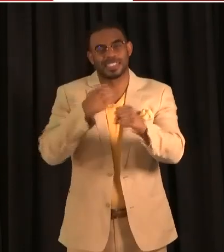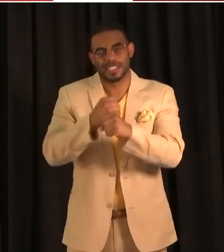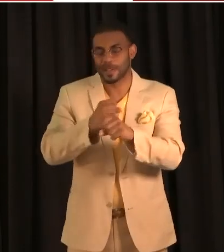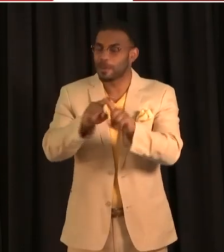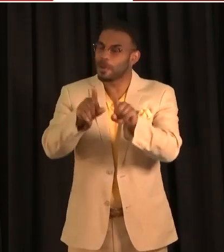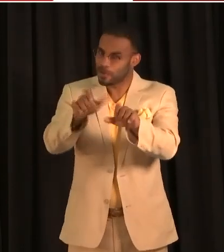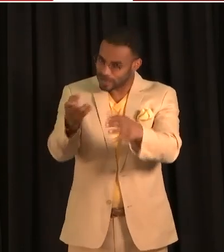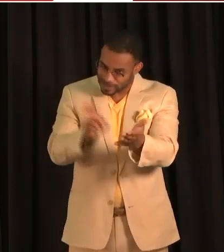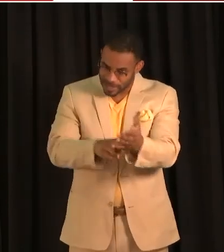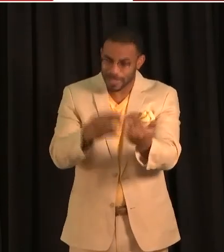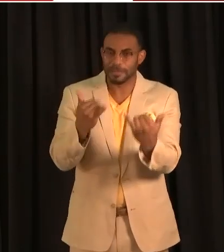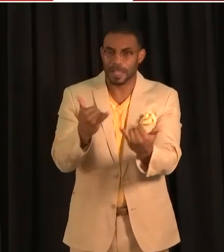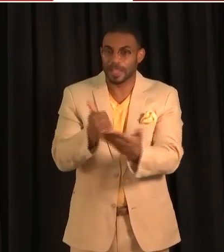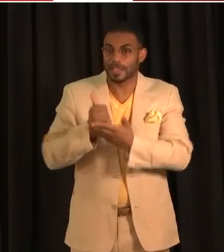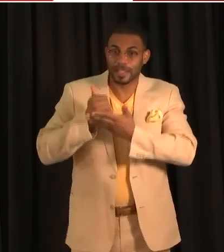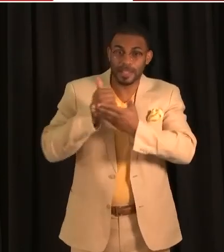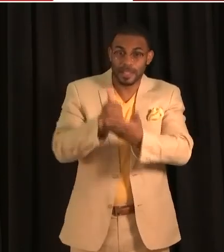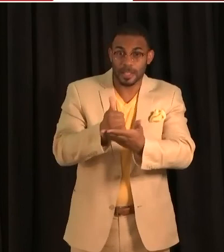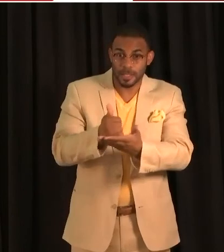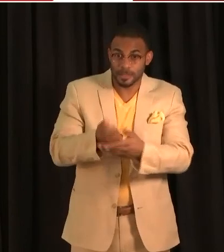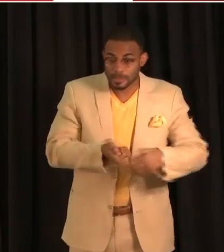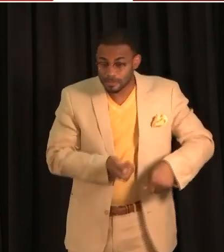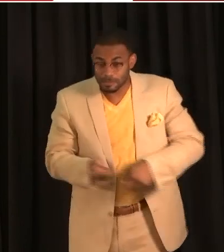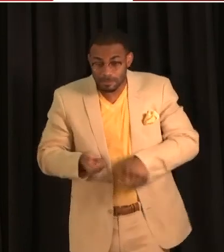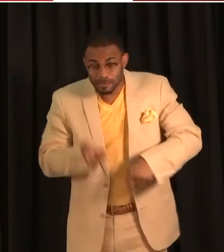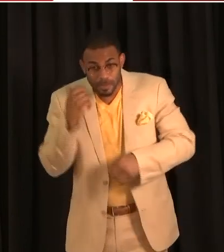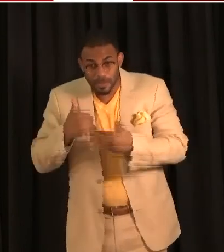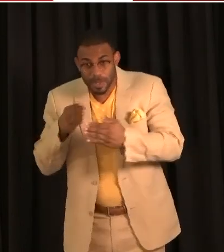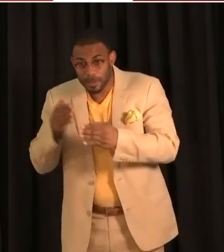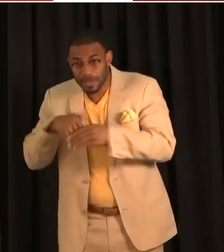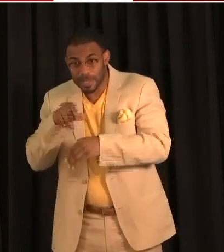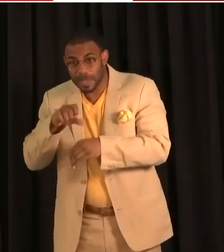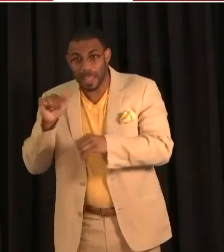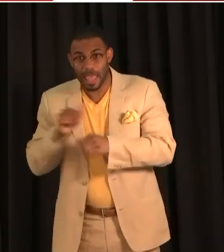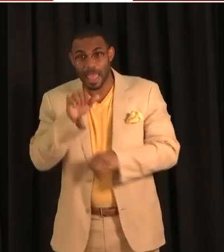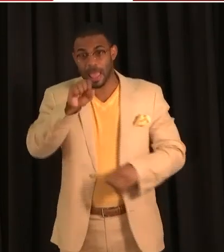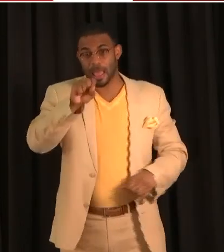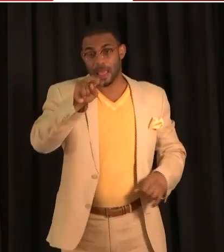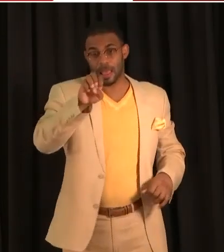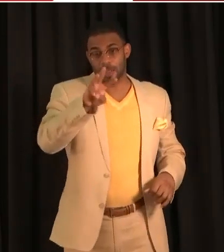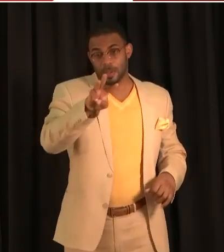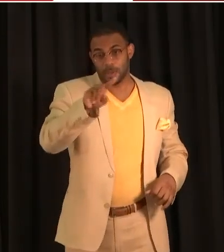year. But you can sign up now to help shovel for a neighbor in need at